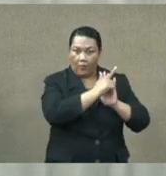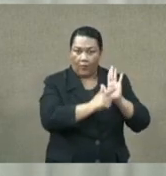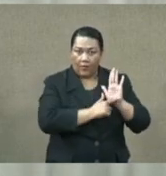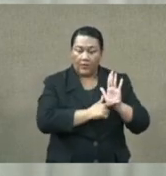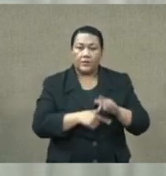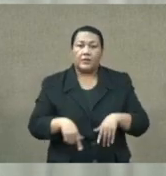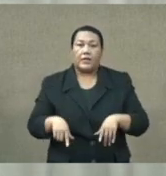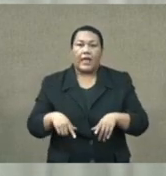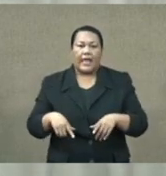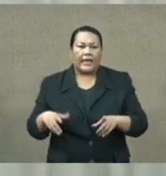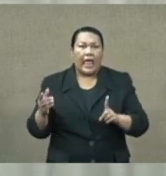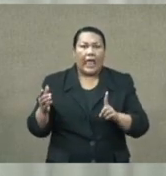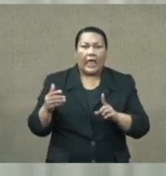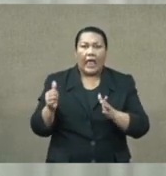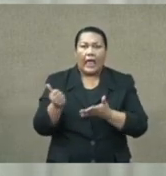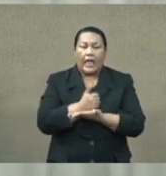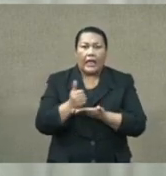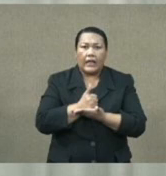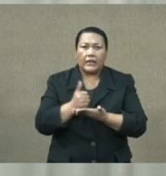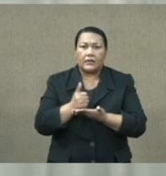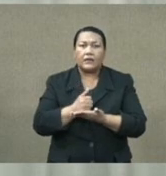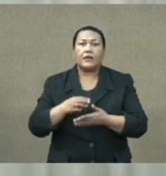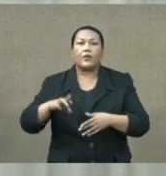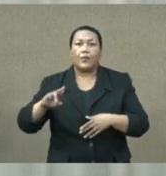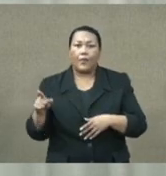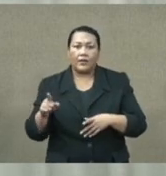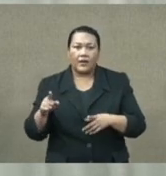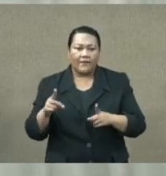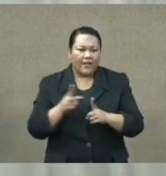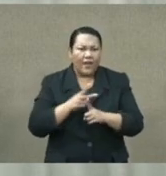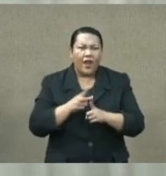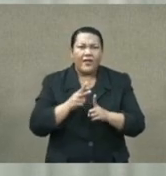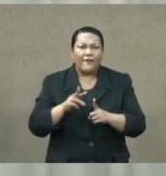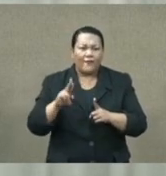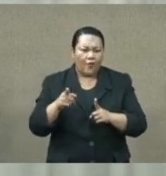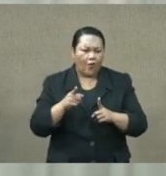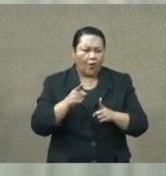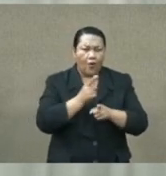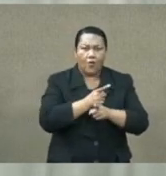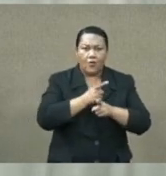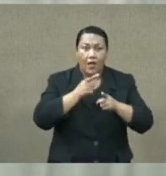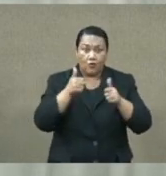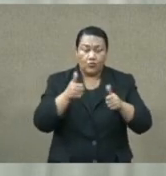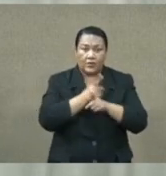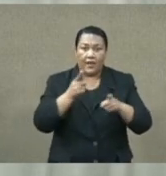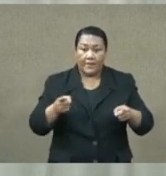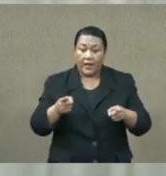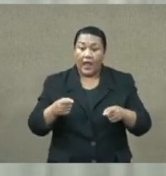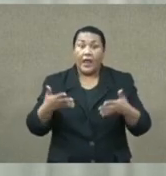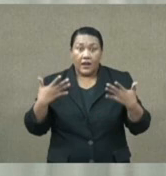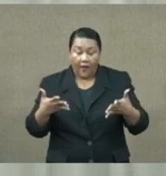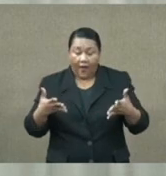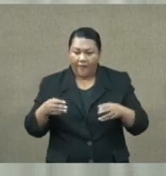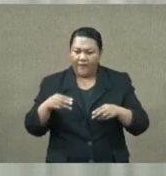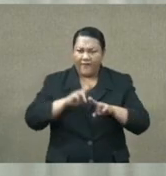violation of good governance principles. Families are said to be living in fear of job losses